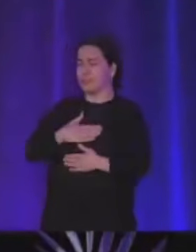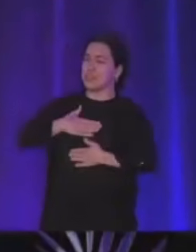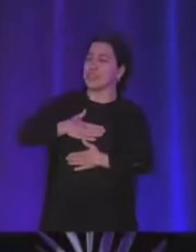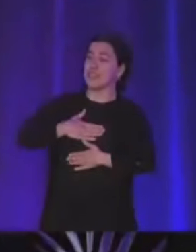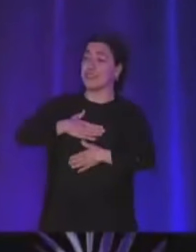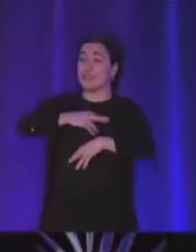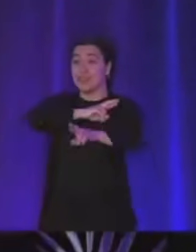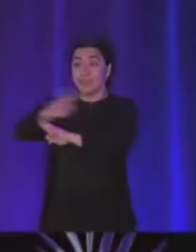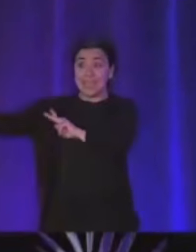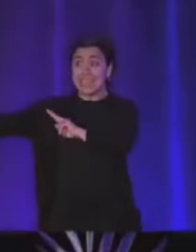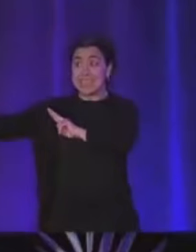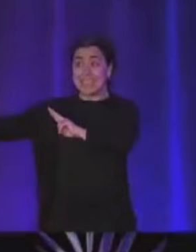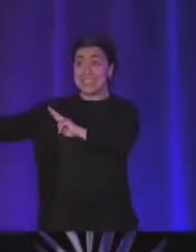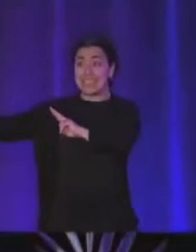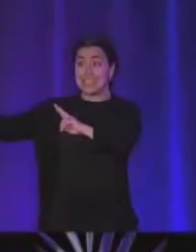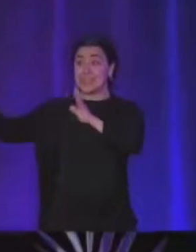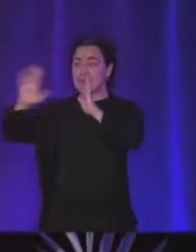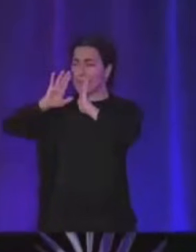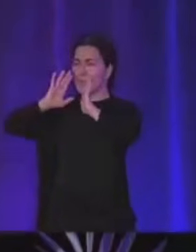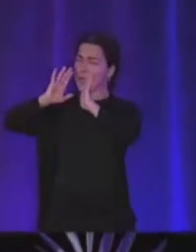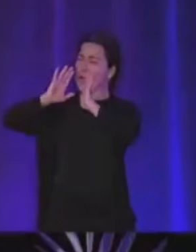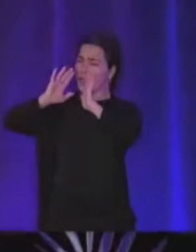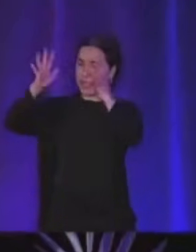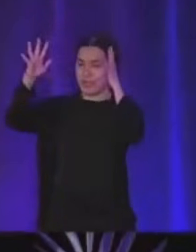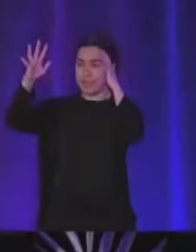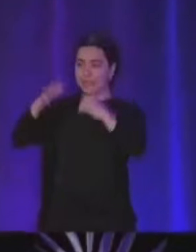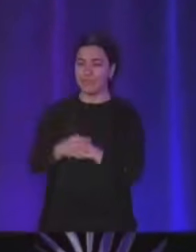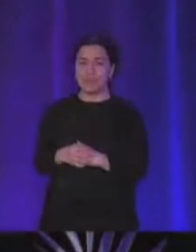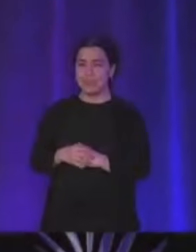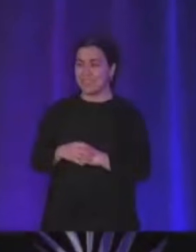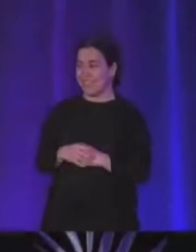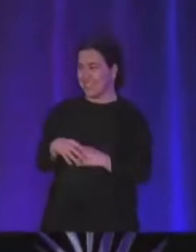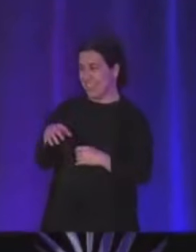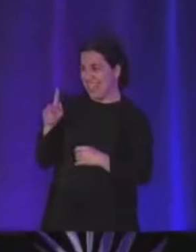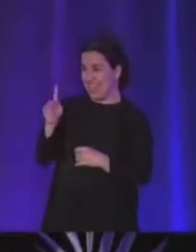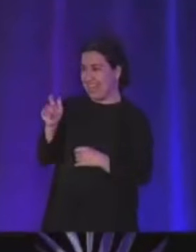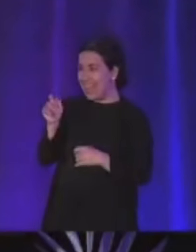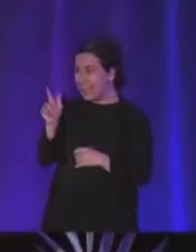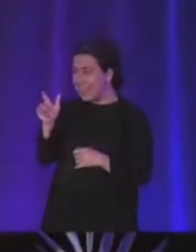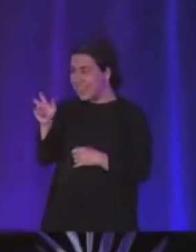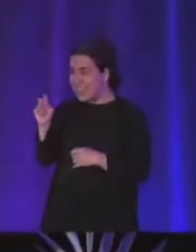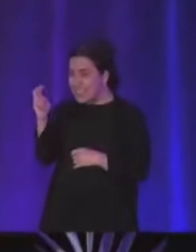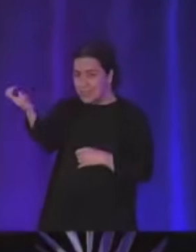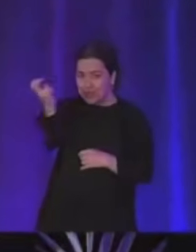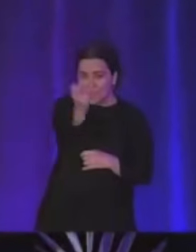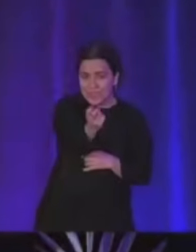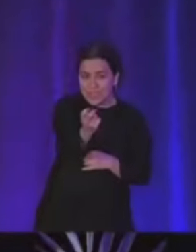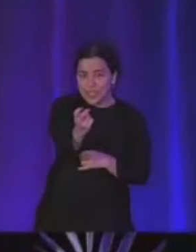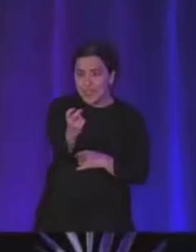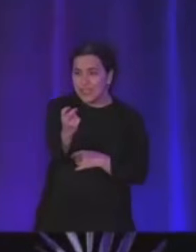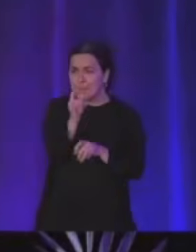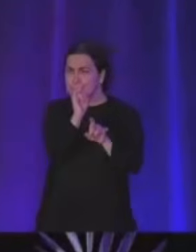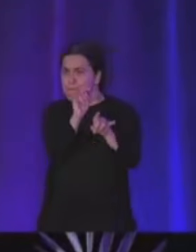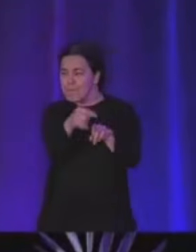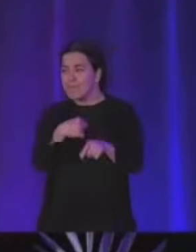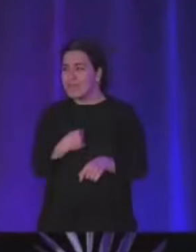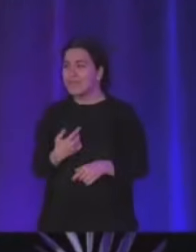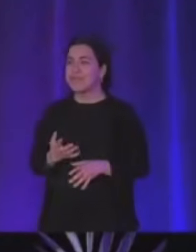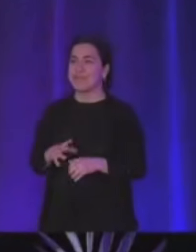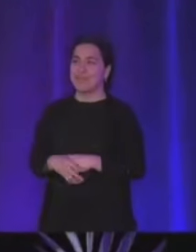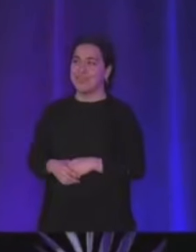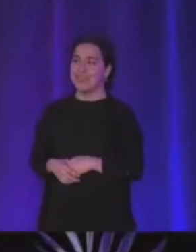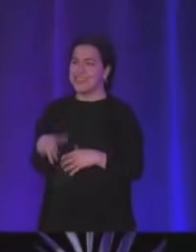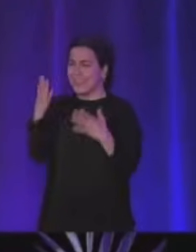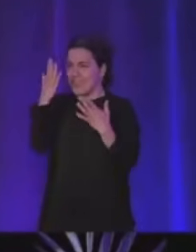for this? Woo! Kathleen's moving to the front row to heckle me. Okay, great. Static analysis.